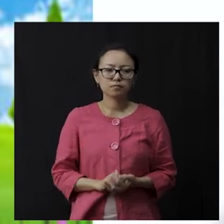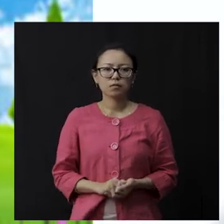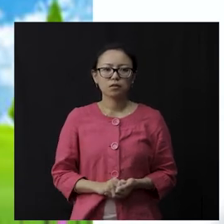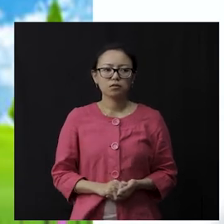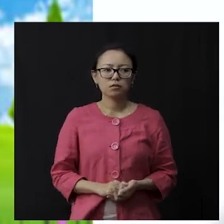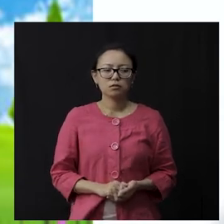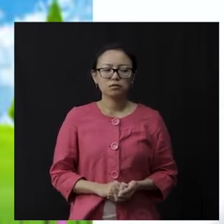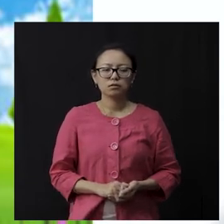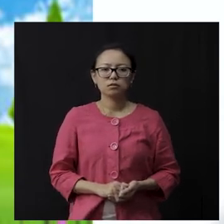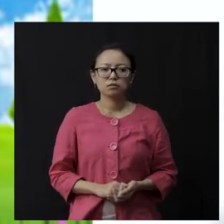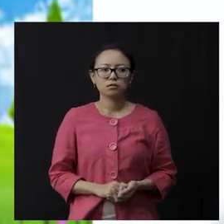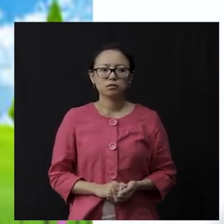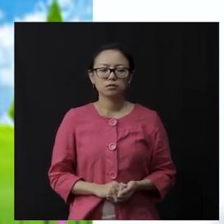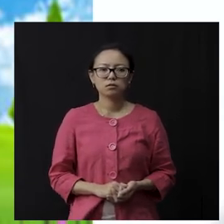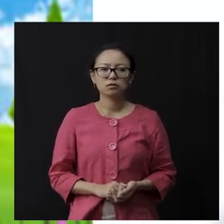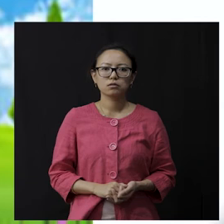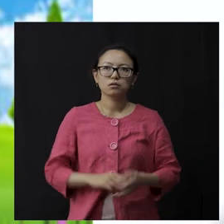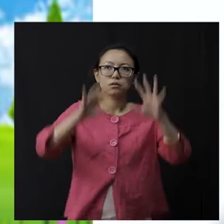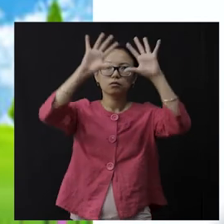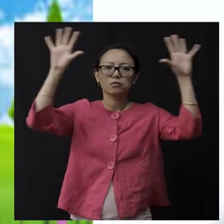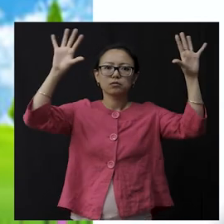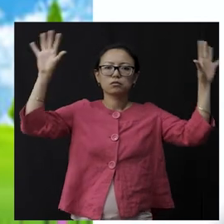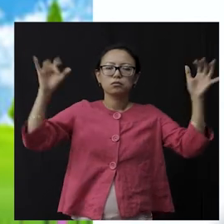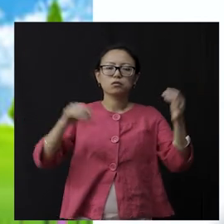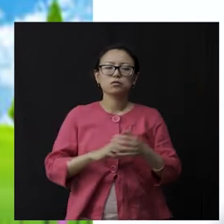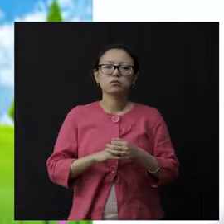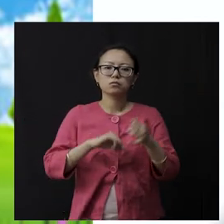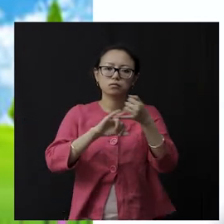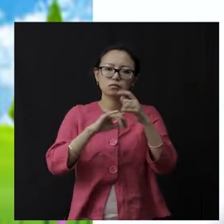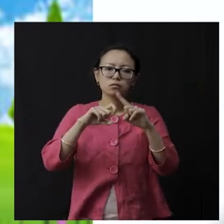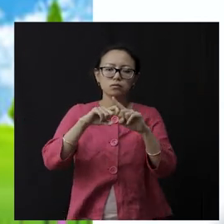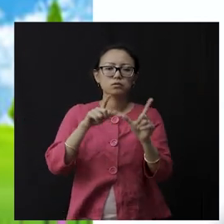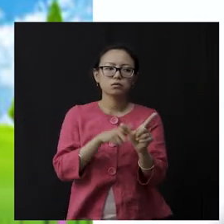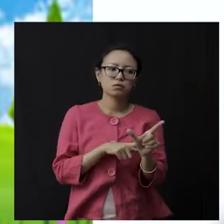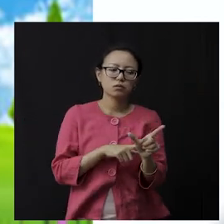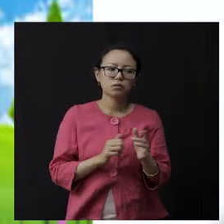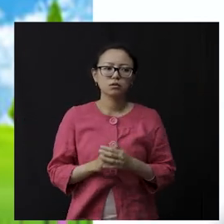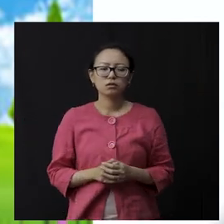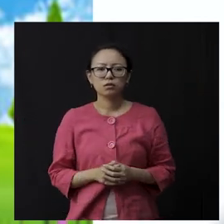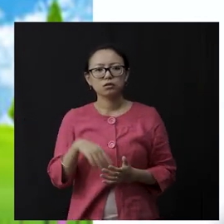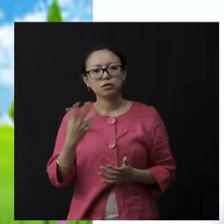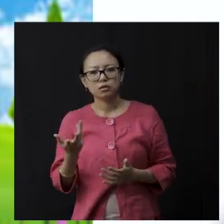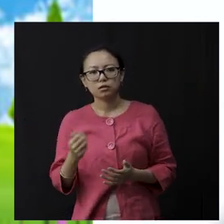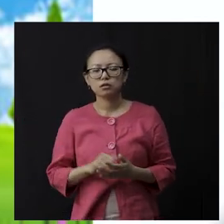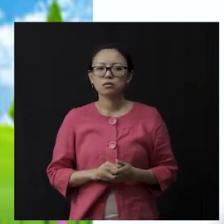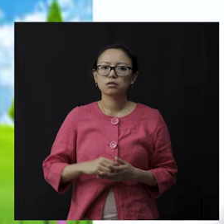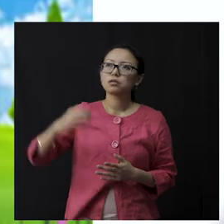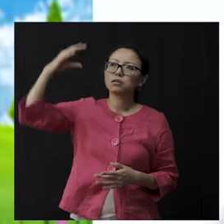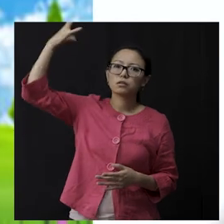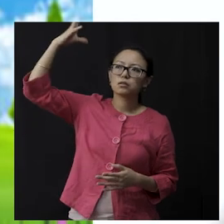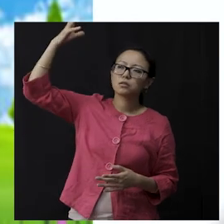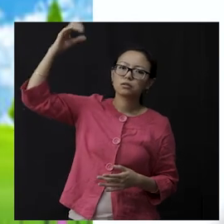yes, the blue expanse is called the sky. Next. The sky, then comes